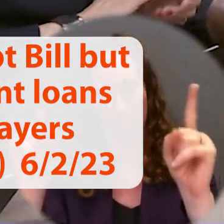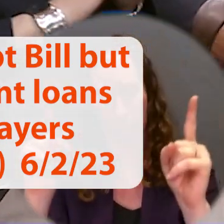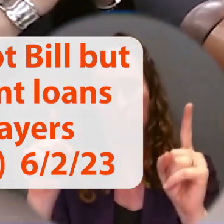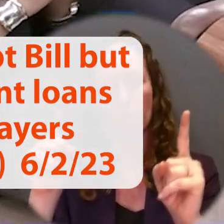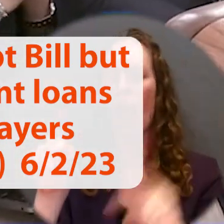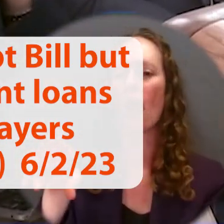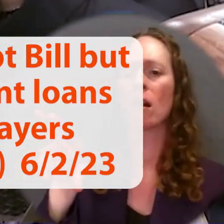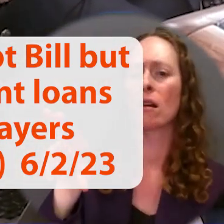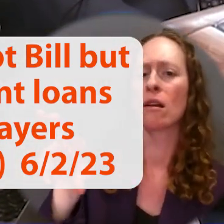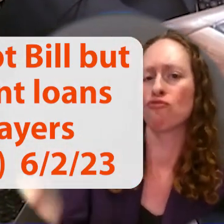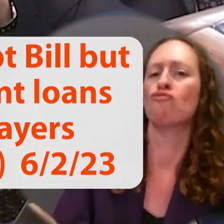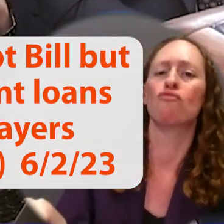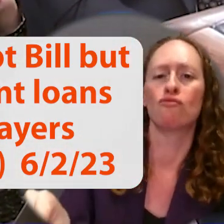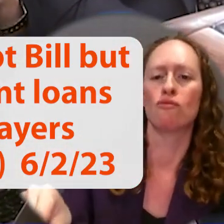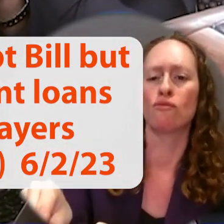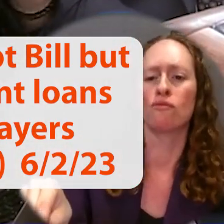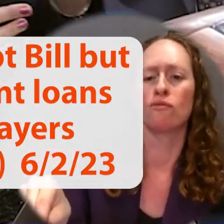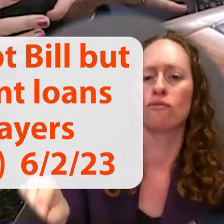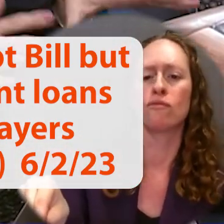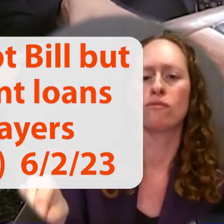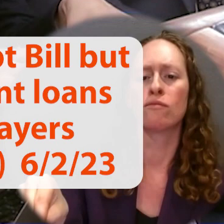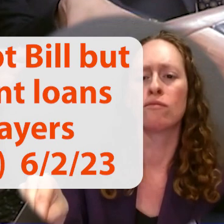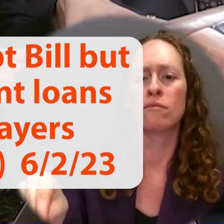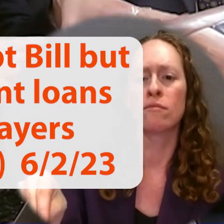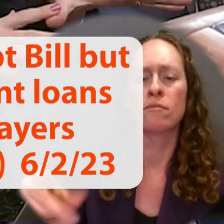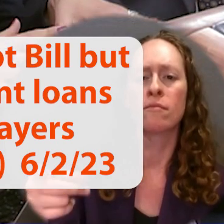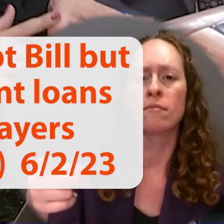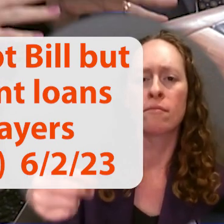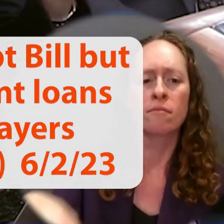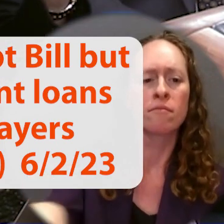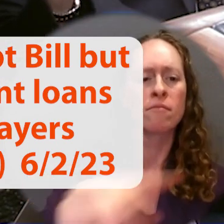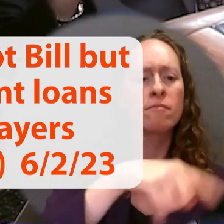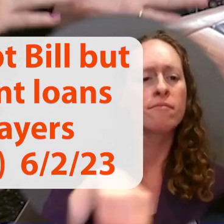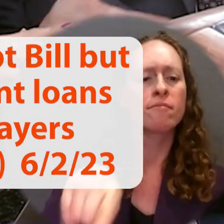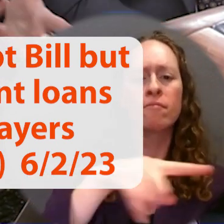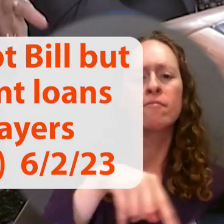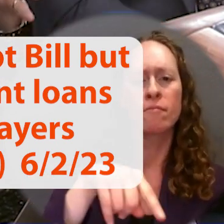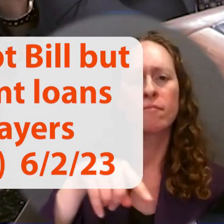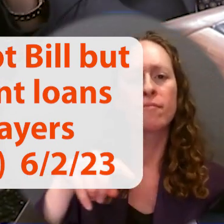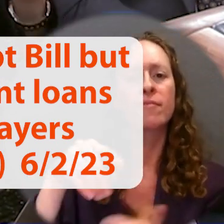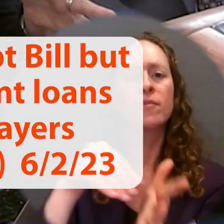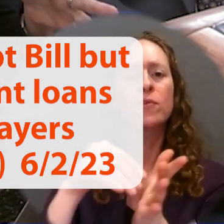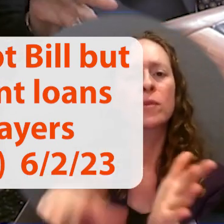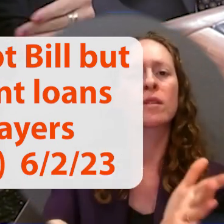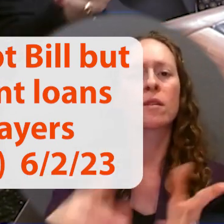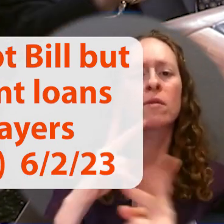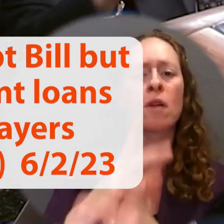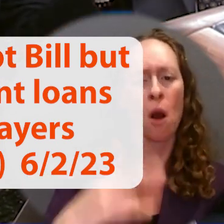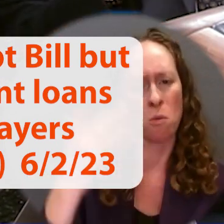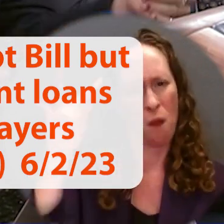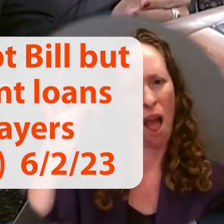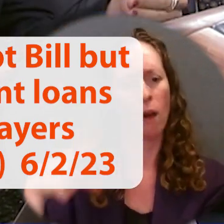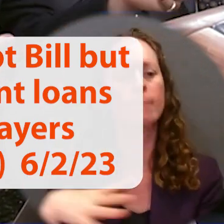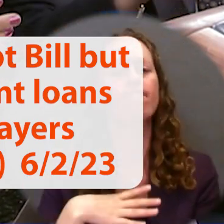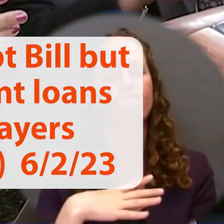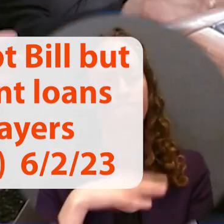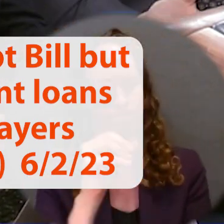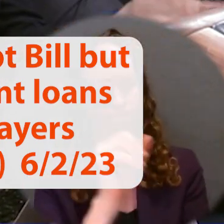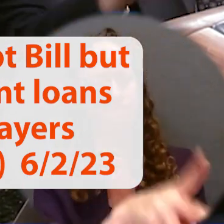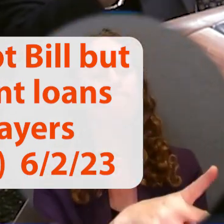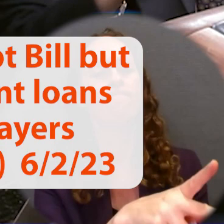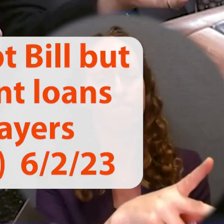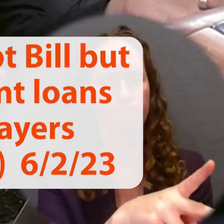loans. Why does he accept the will of the people in one area but ignore the will of the people when it seeks to block